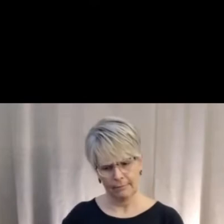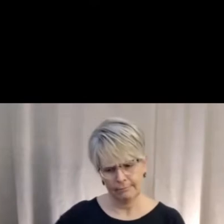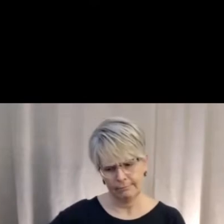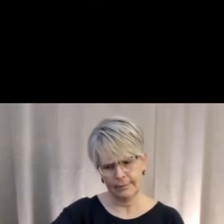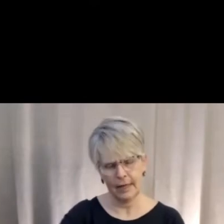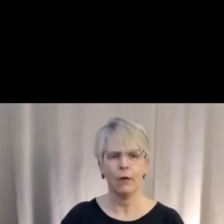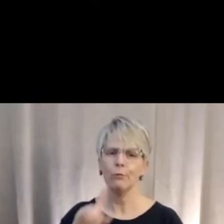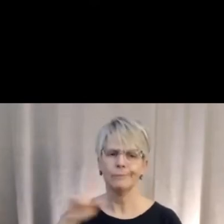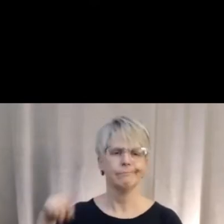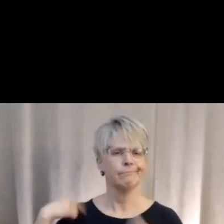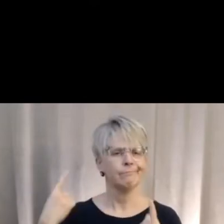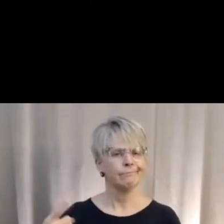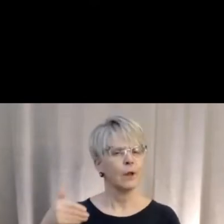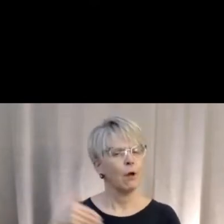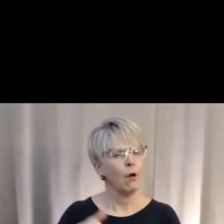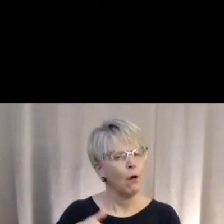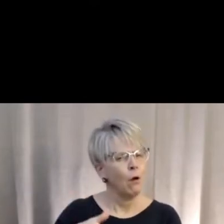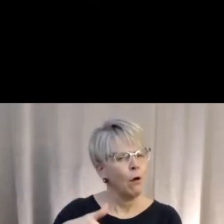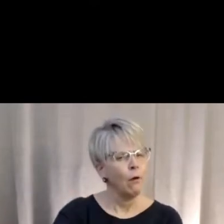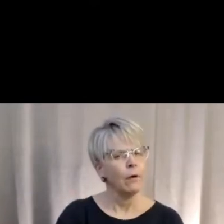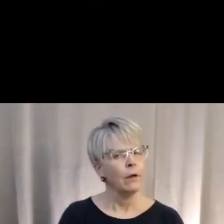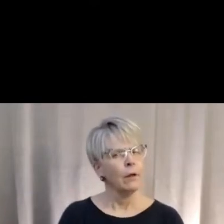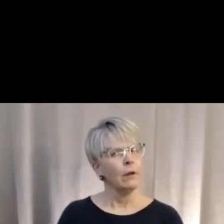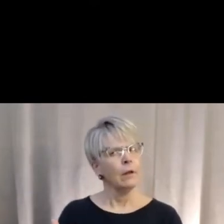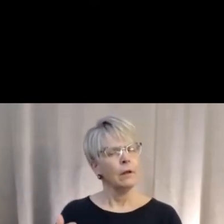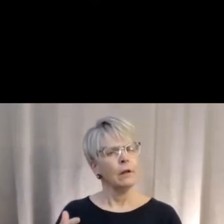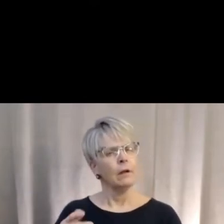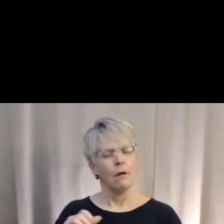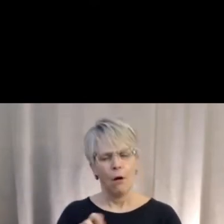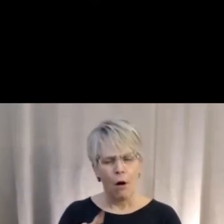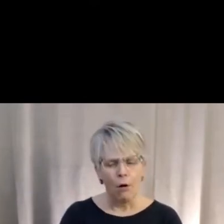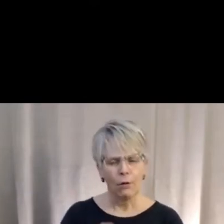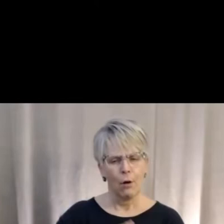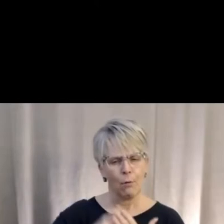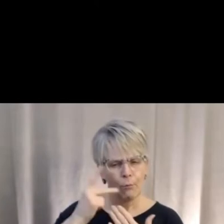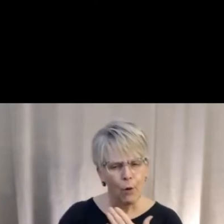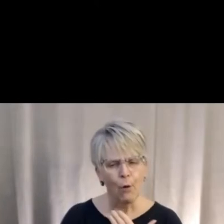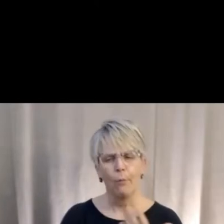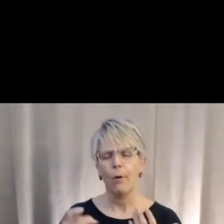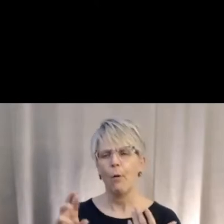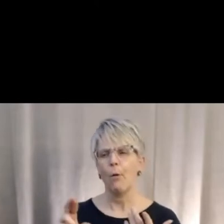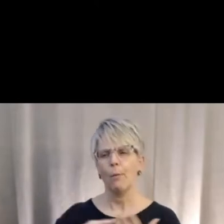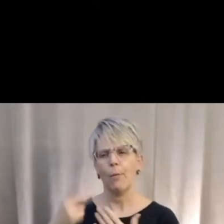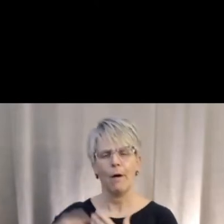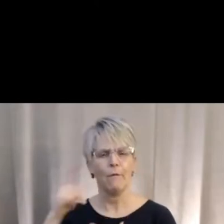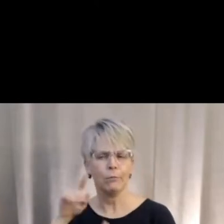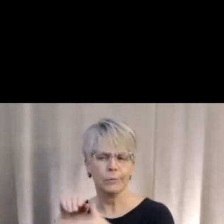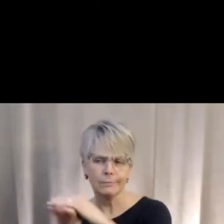often, land acknowledgements in arts programming and accessibility programming and programming in